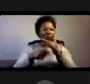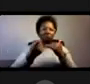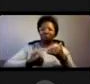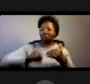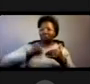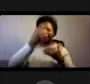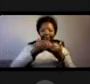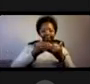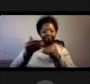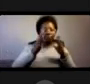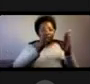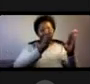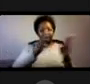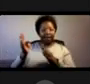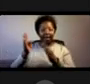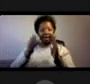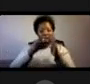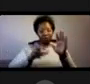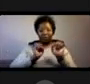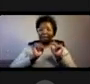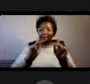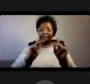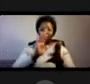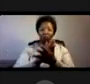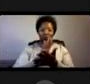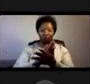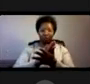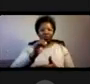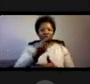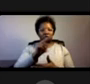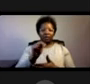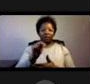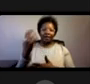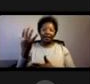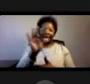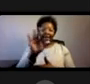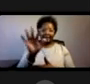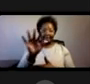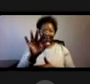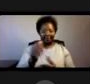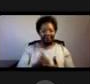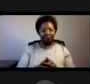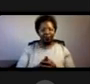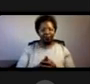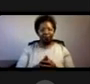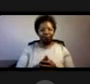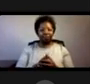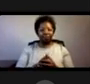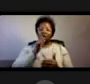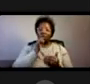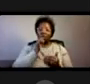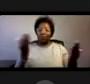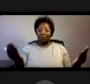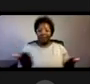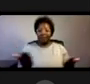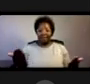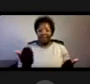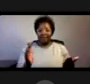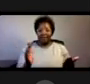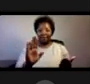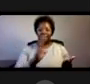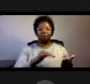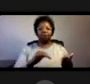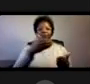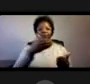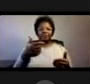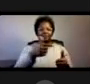plans for students returning back to school on January the 5th. I'm joined today by Dr. Bryn Elliott, who leads